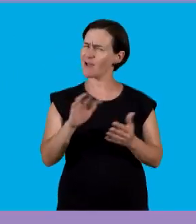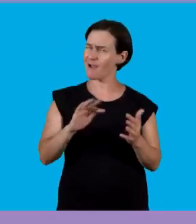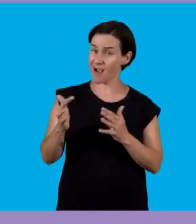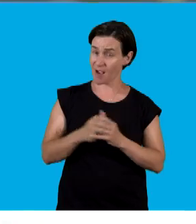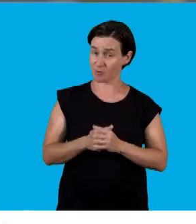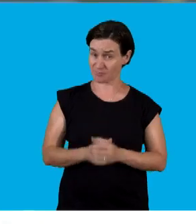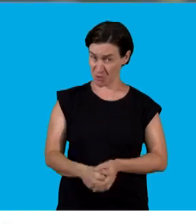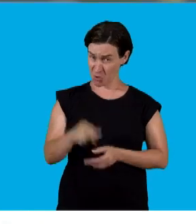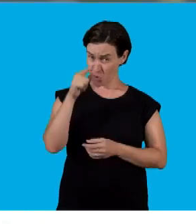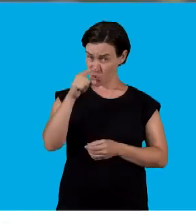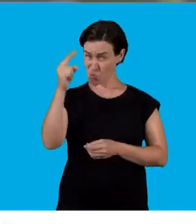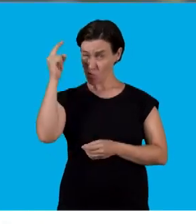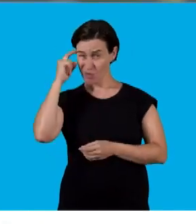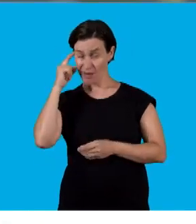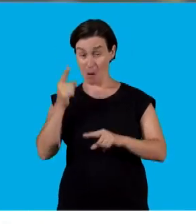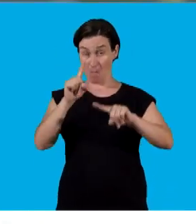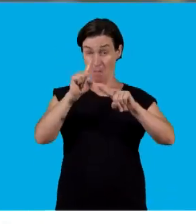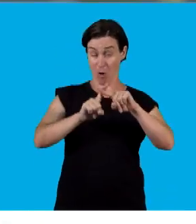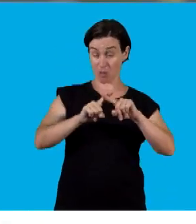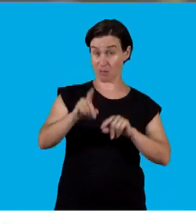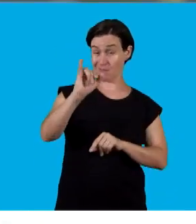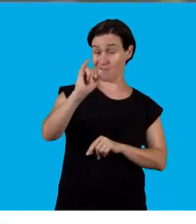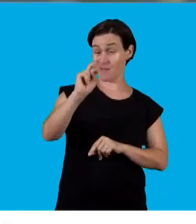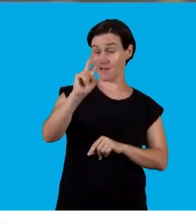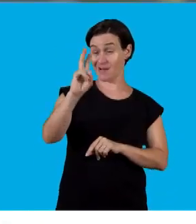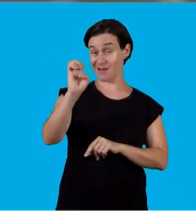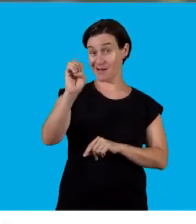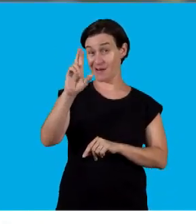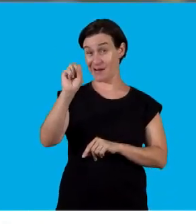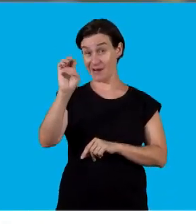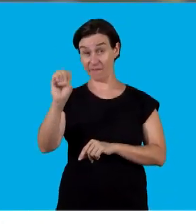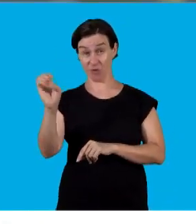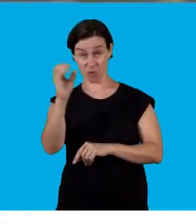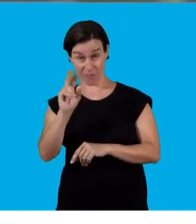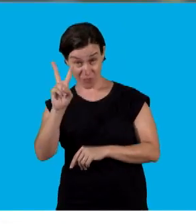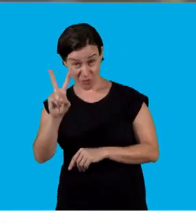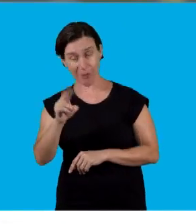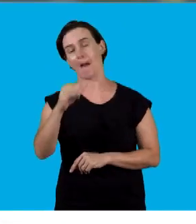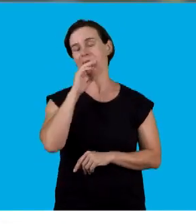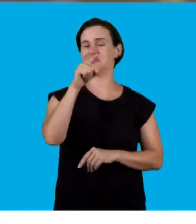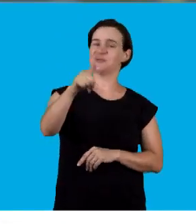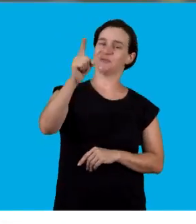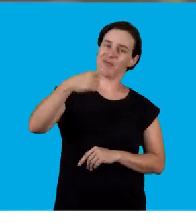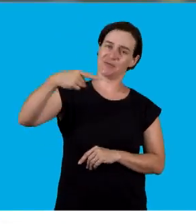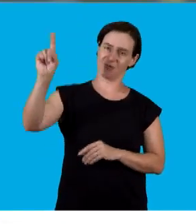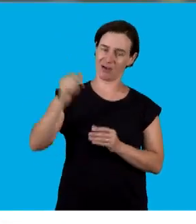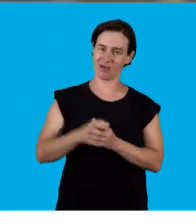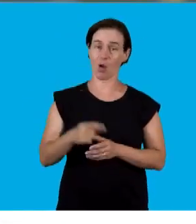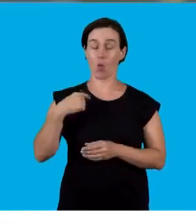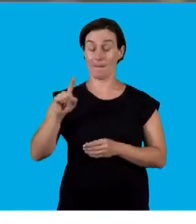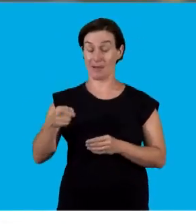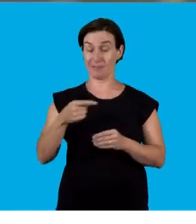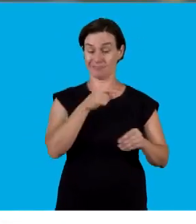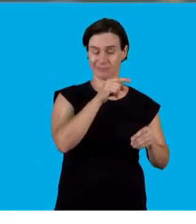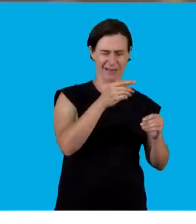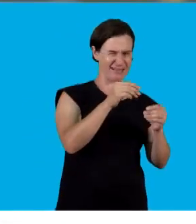Well, if you are thinking of the multiplicative inverse of 2, then you are absolutely correct. We want